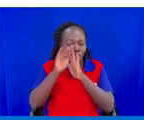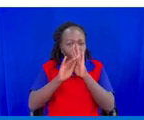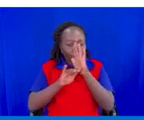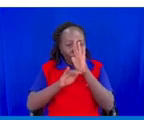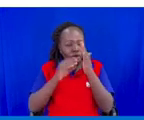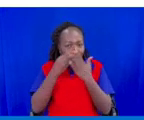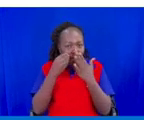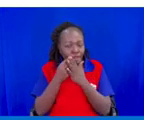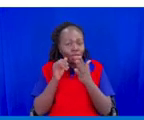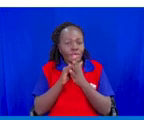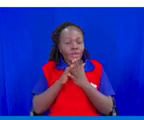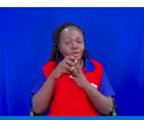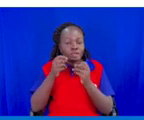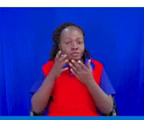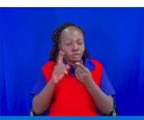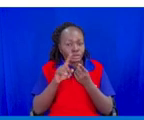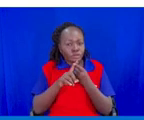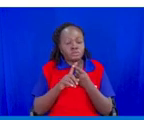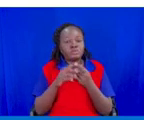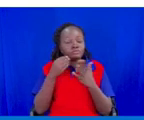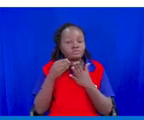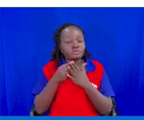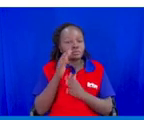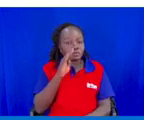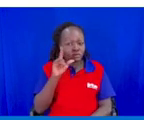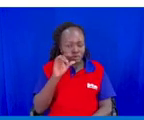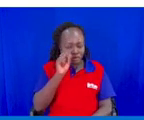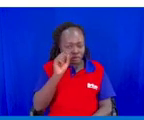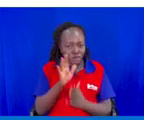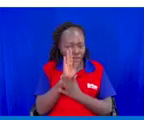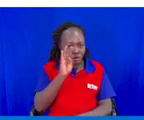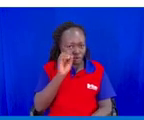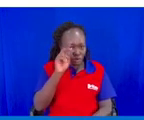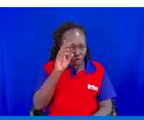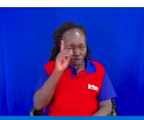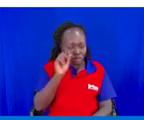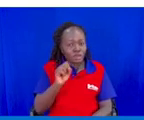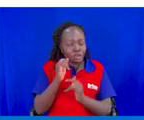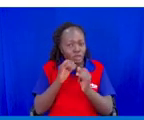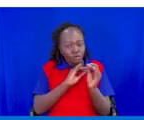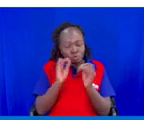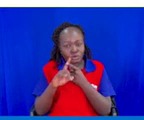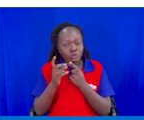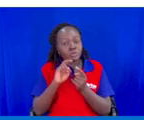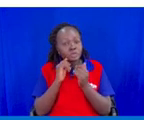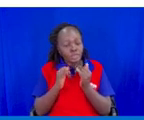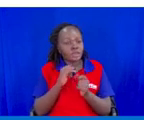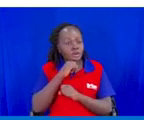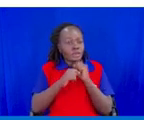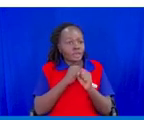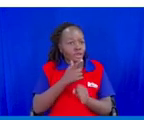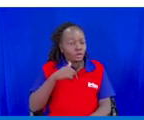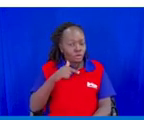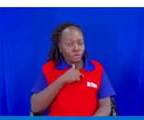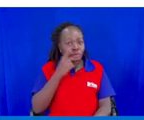and treasury bonds. But as we now cross to the year 2020, the current year, we've